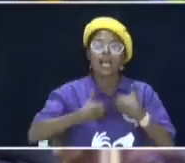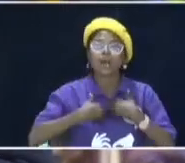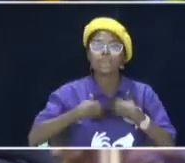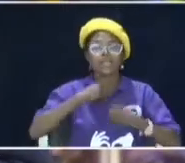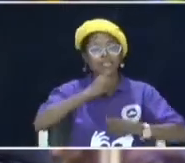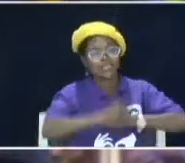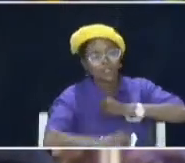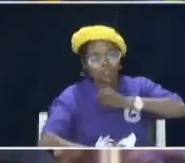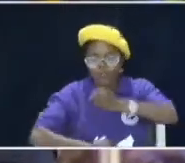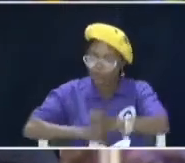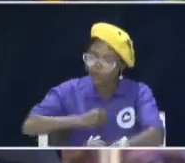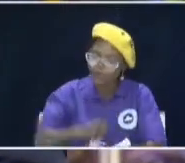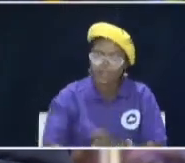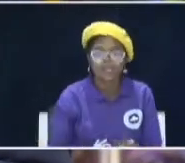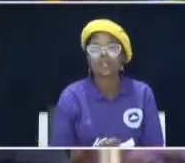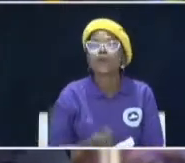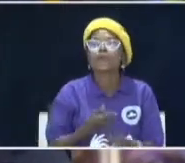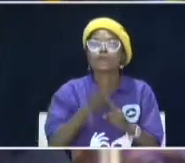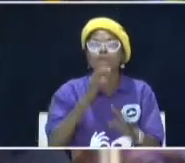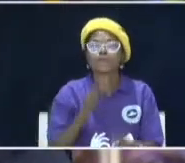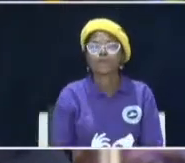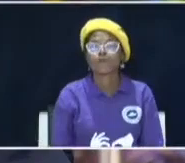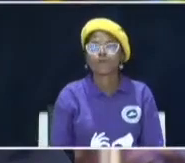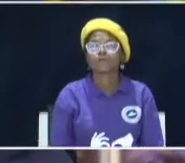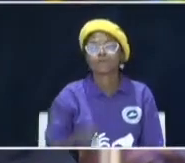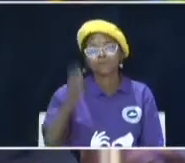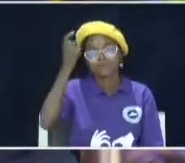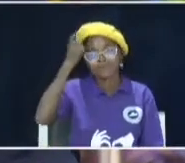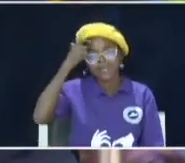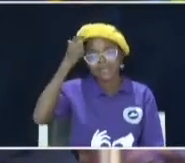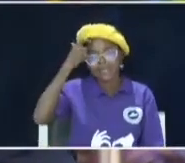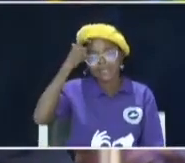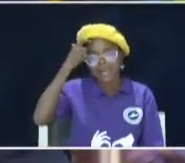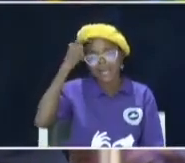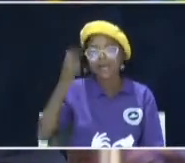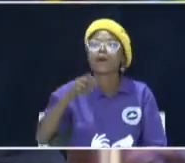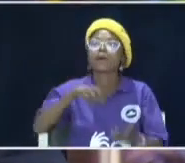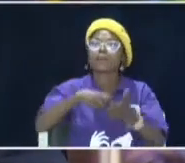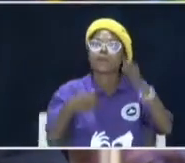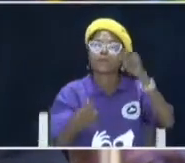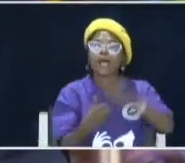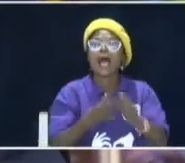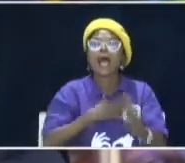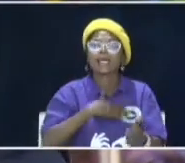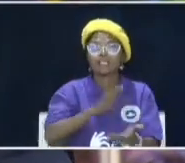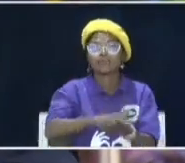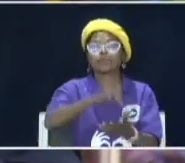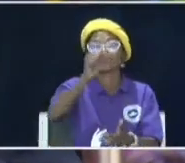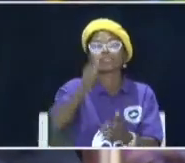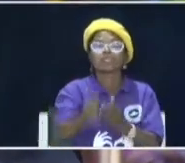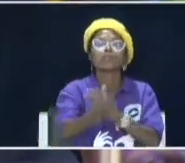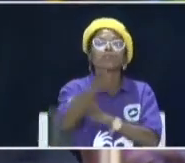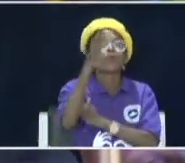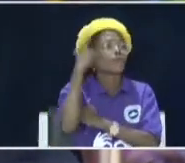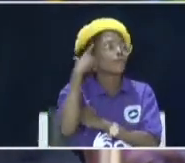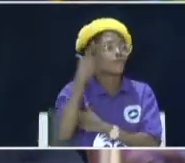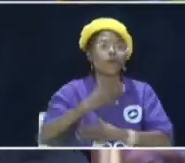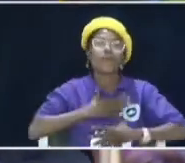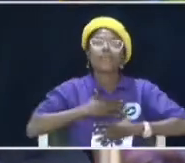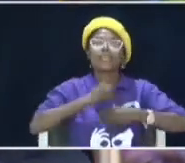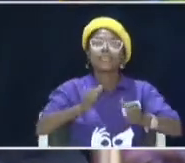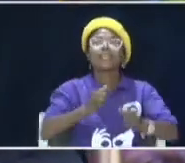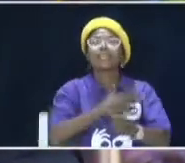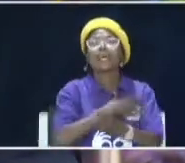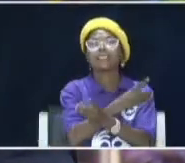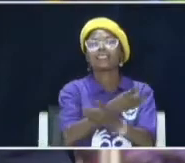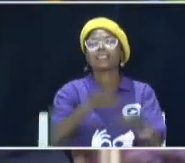from series of mental insanity and had been trusting God for healing and deliverance.